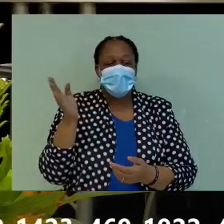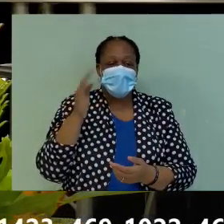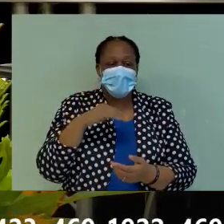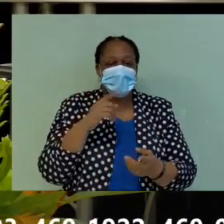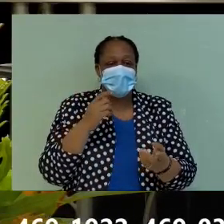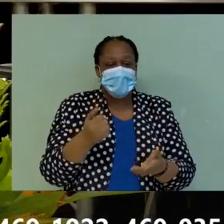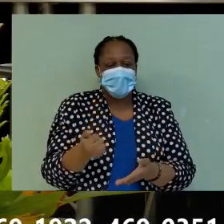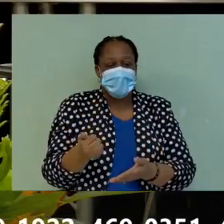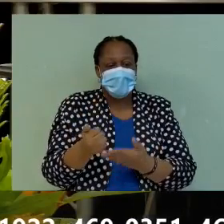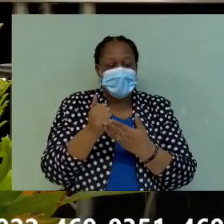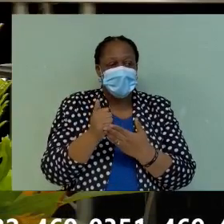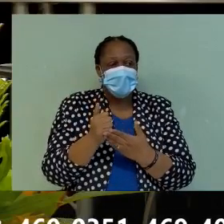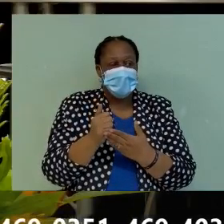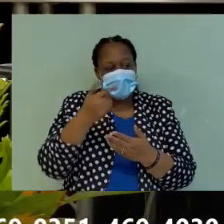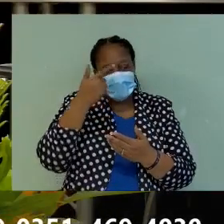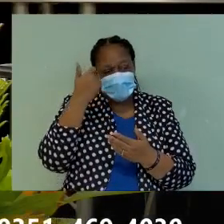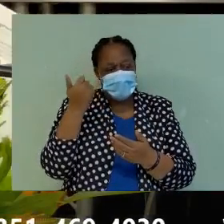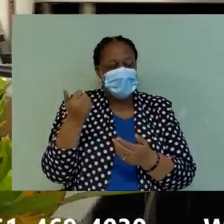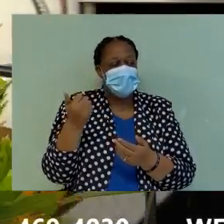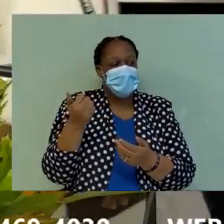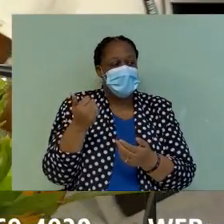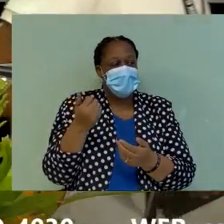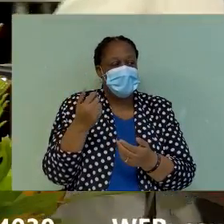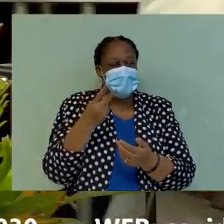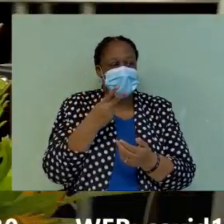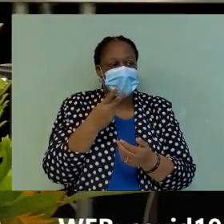and we look forward to your questions.